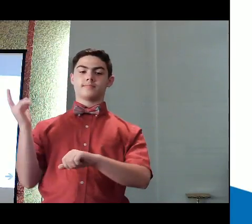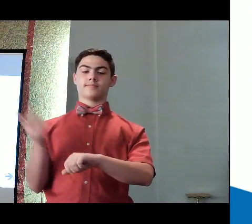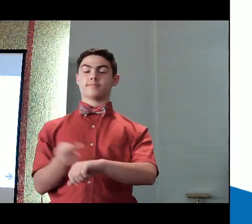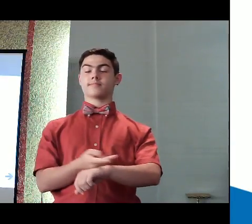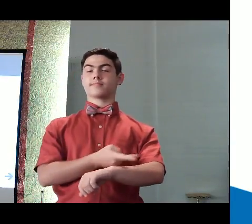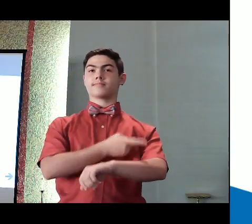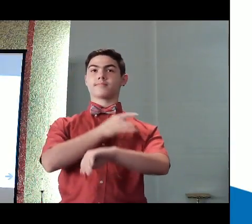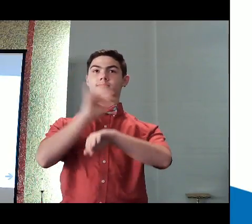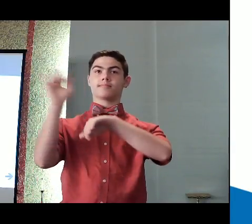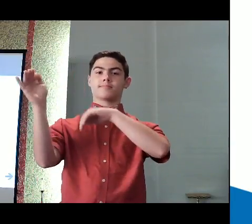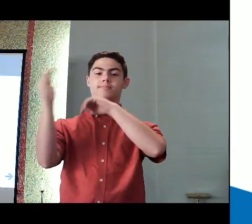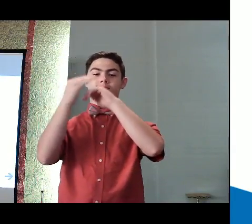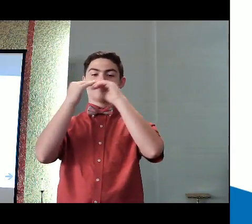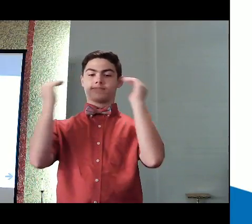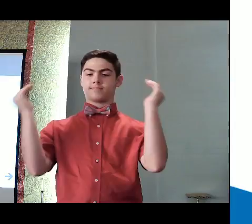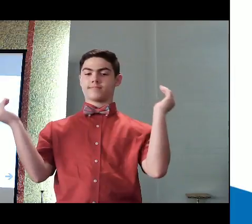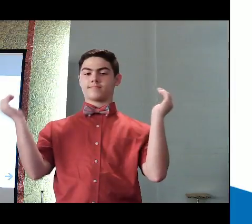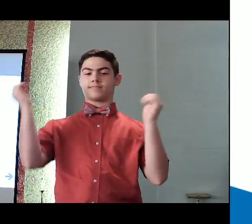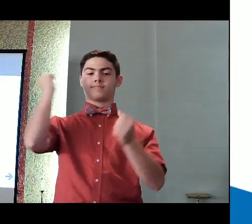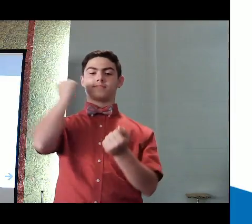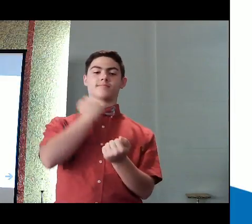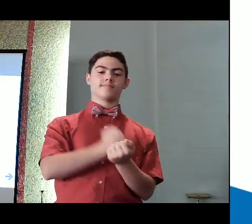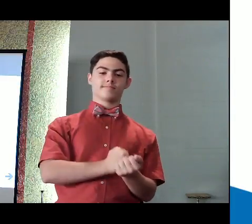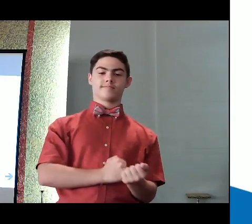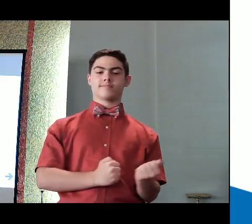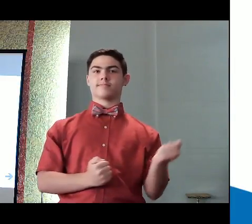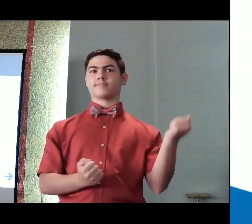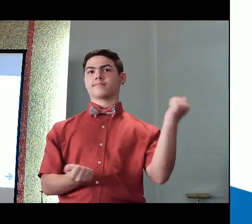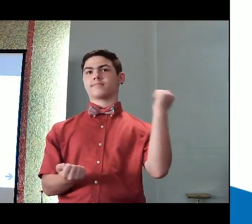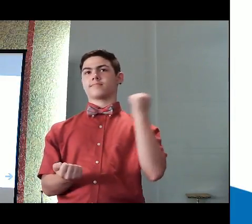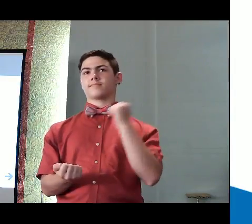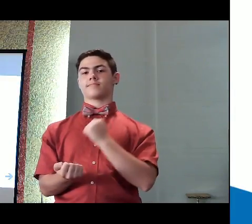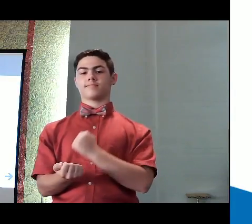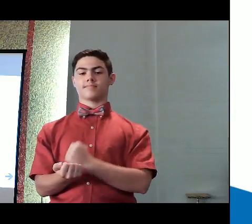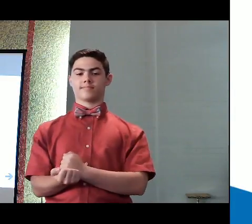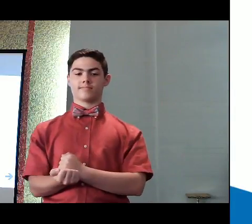God, the darling of heaven